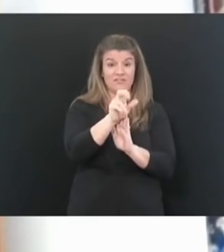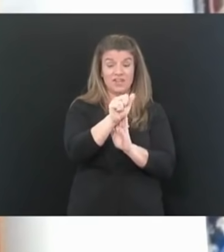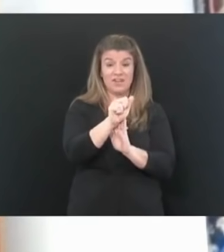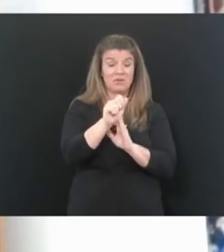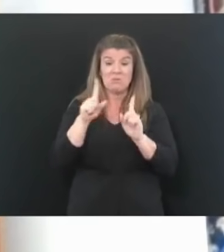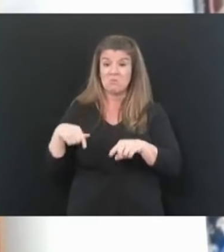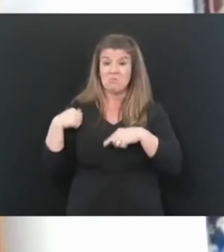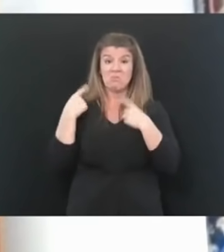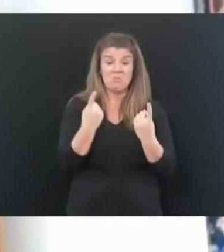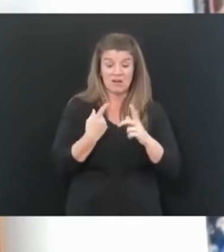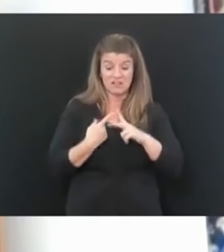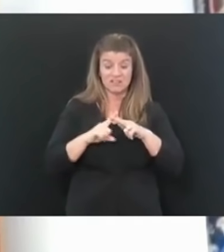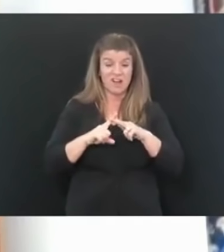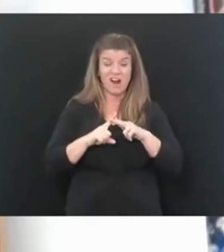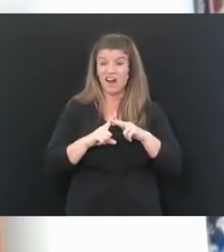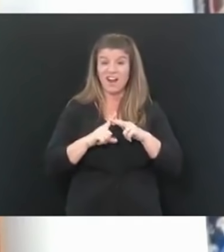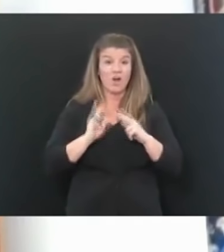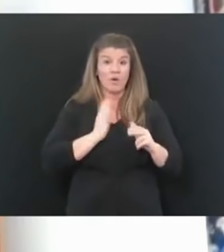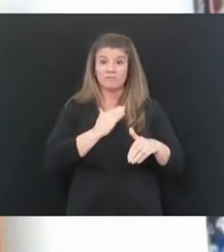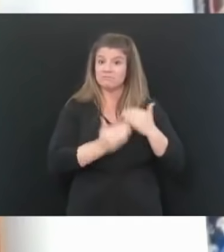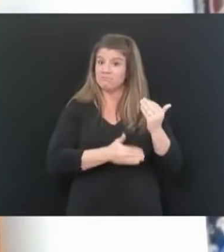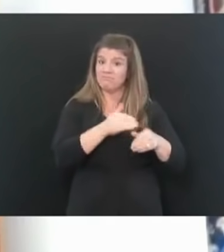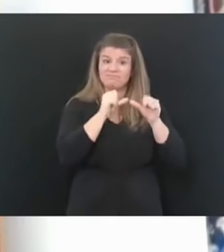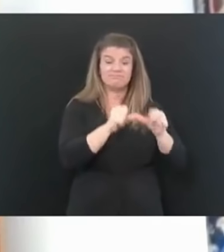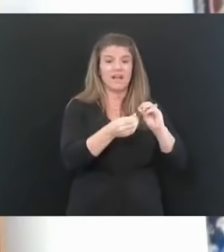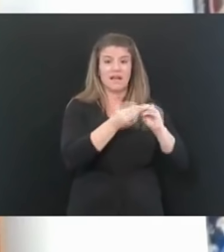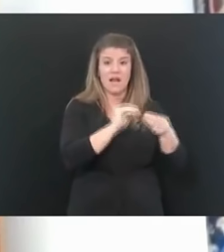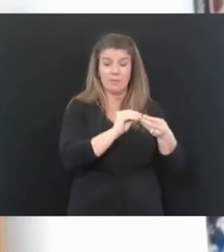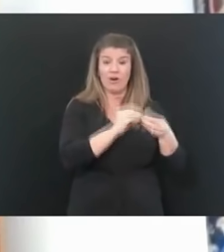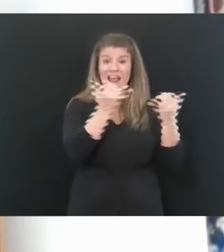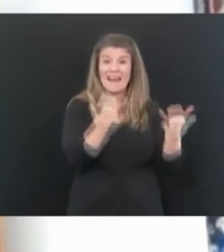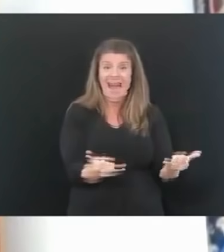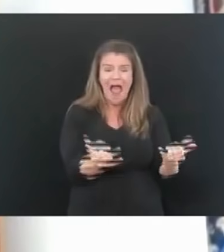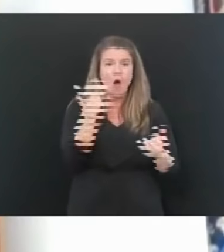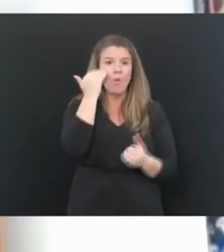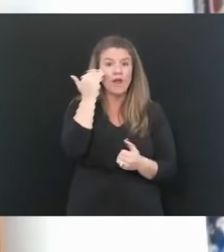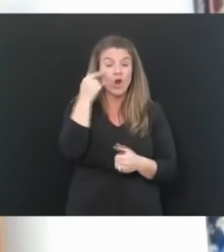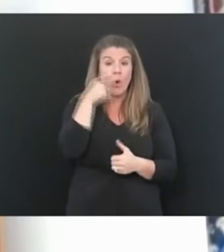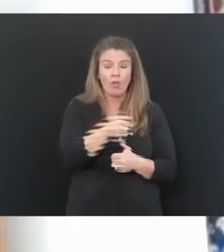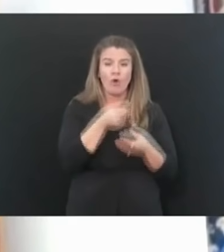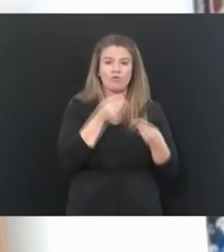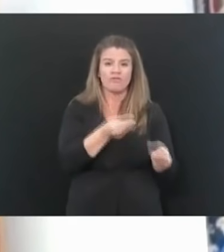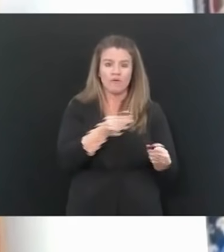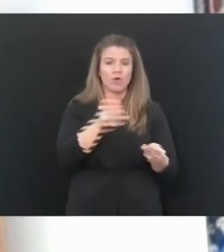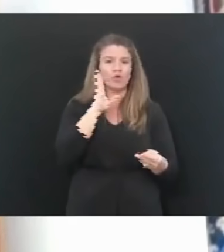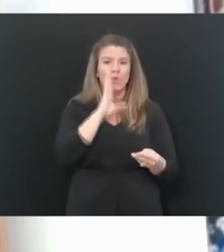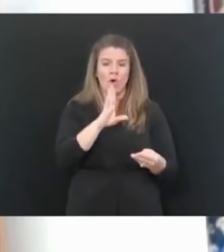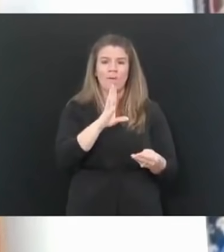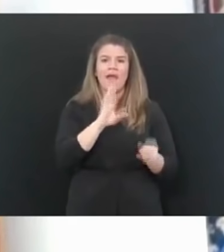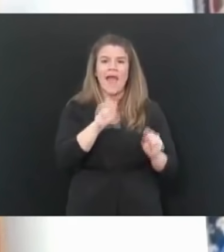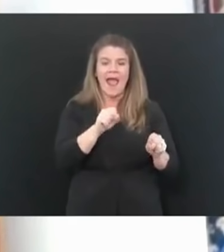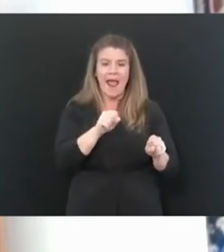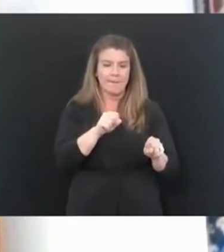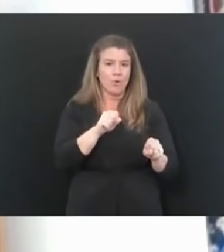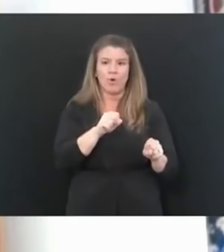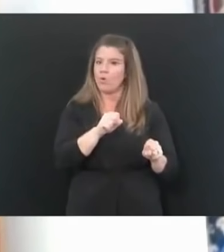one bit. And we've now secured that those meals are going to be available clear to the end of your